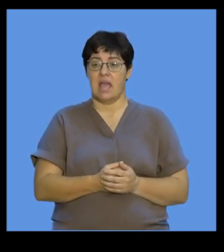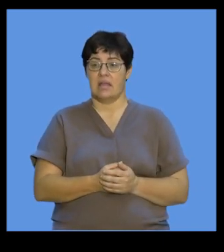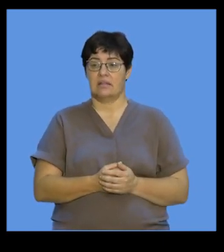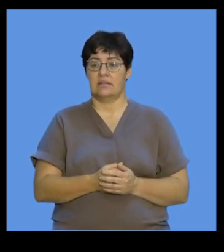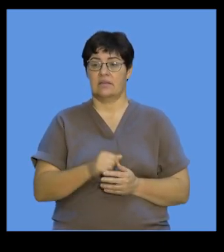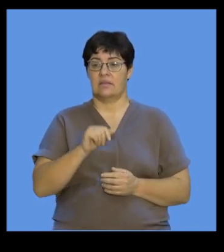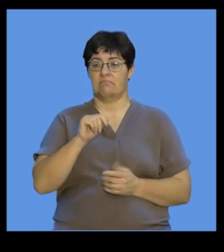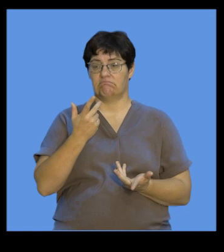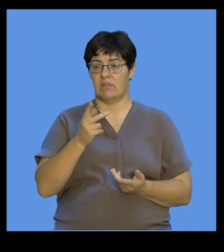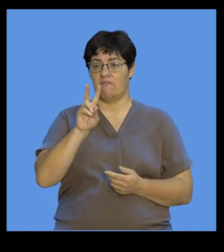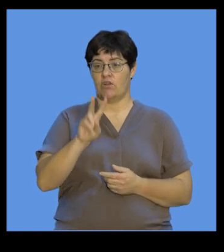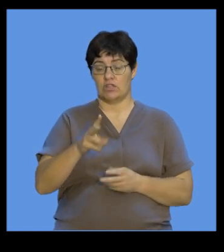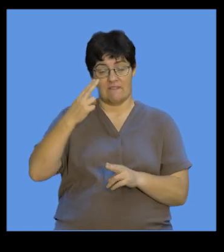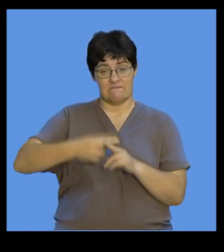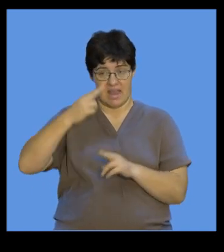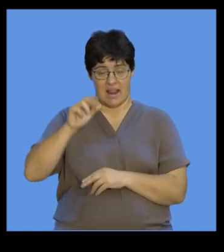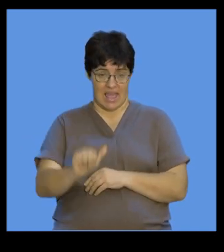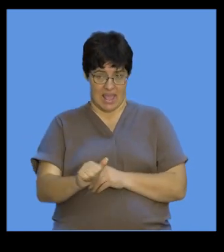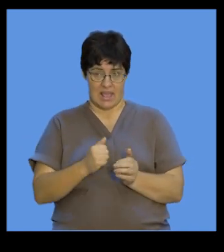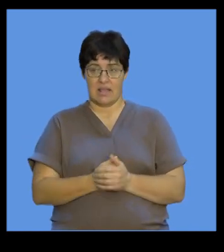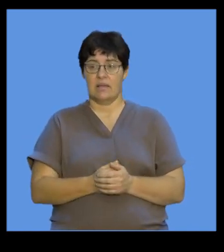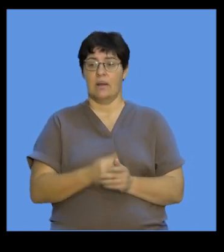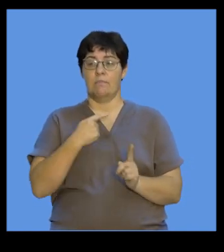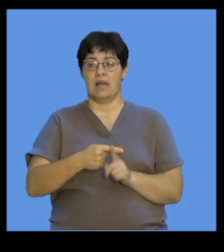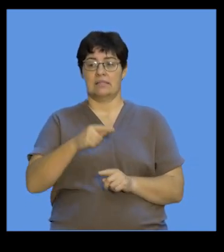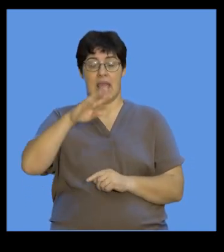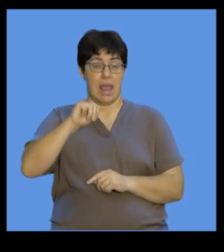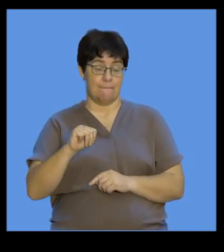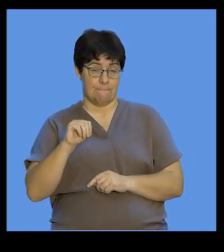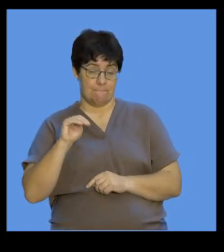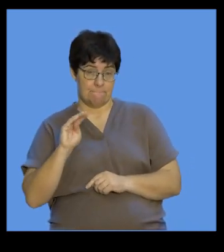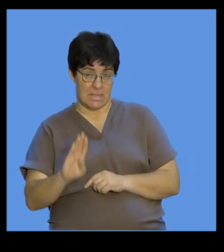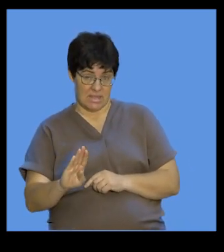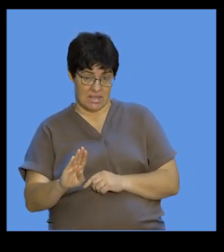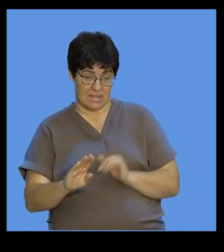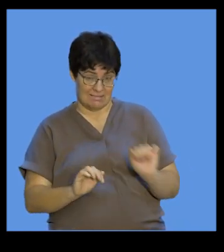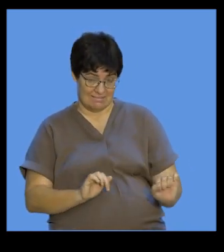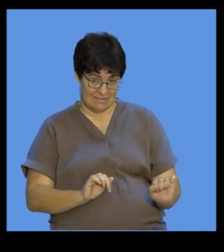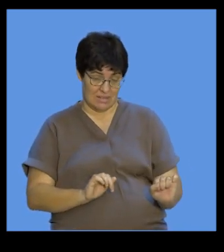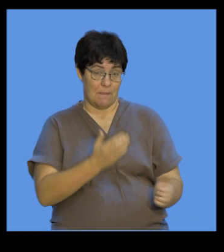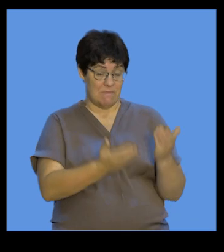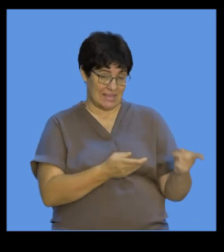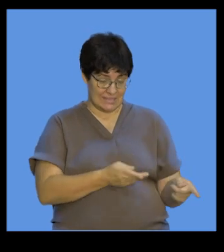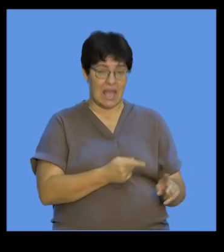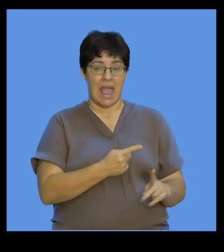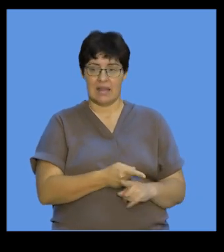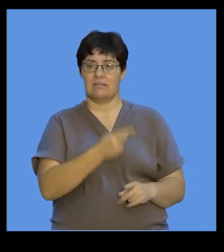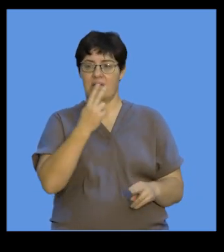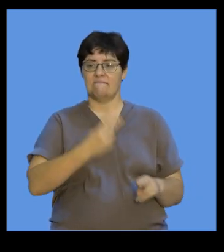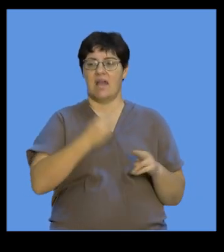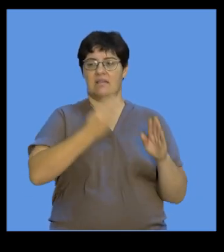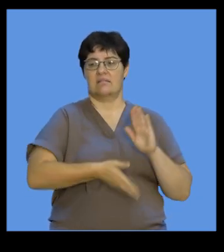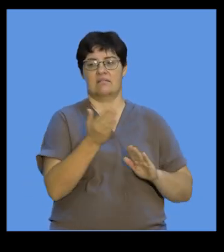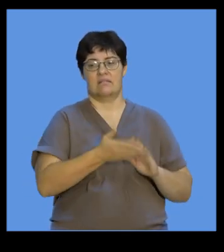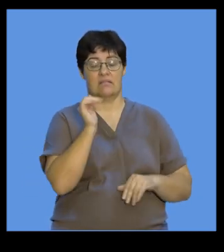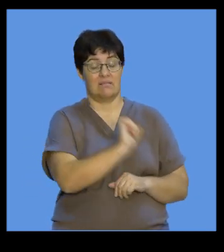B with B's final velocity. Now we substitute in. We've done the science, actually.